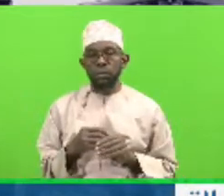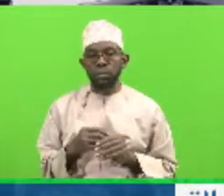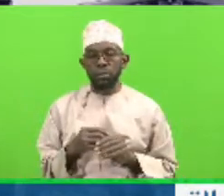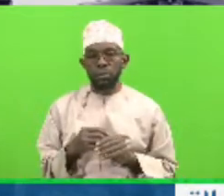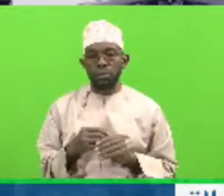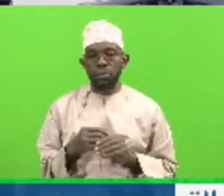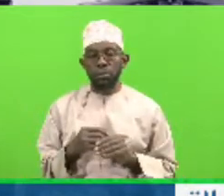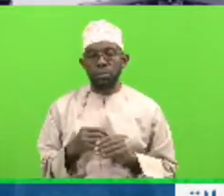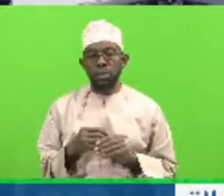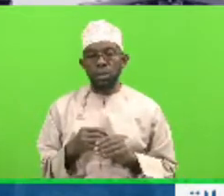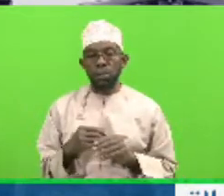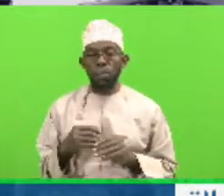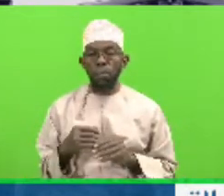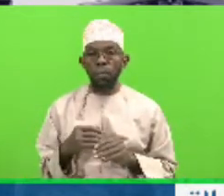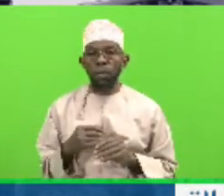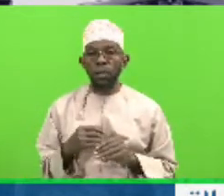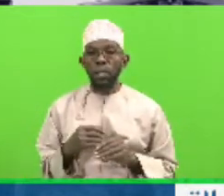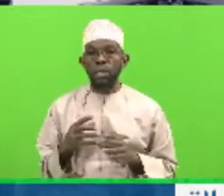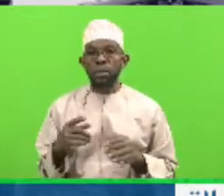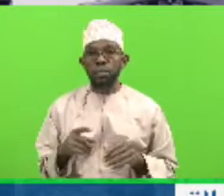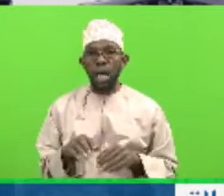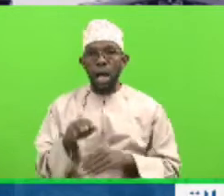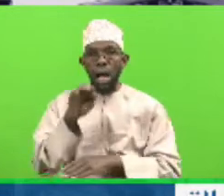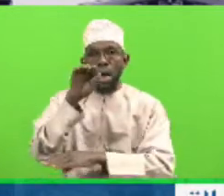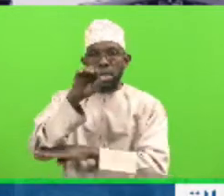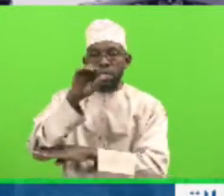I conclude with this. I appeal